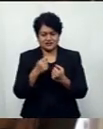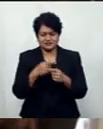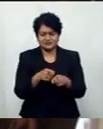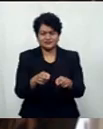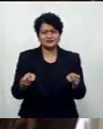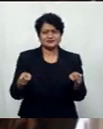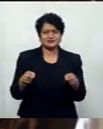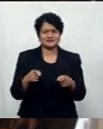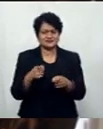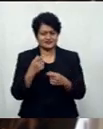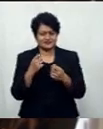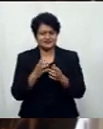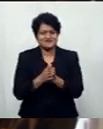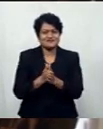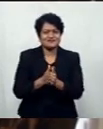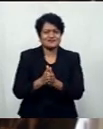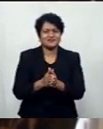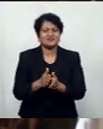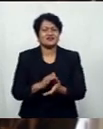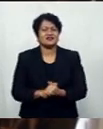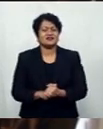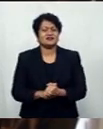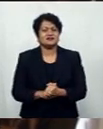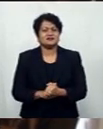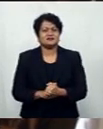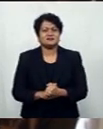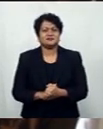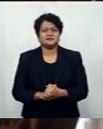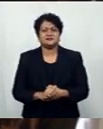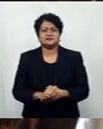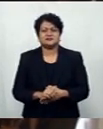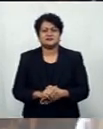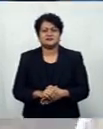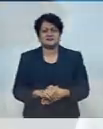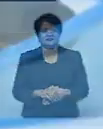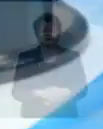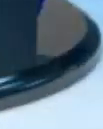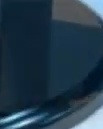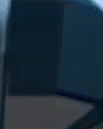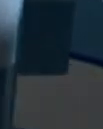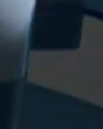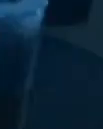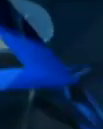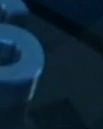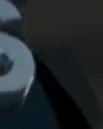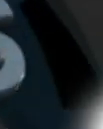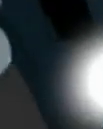which earned her accolades for her performance. Jeshulal, FBC News.